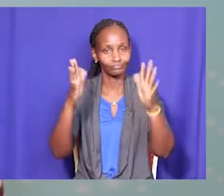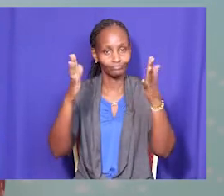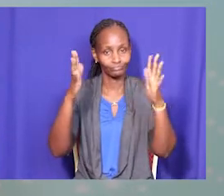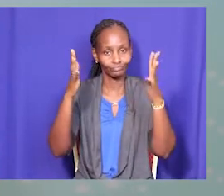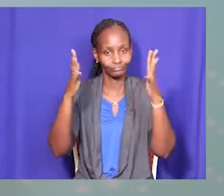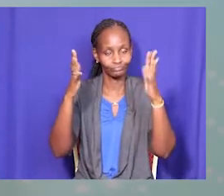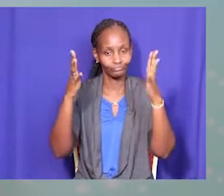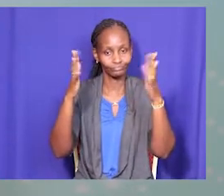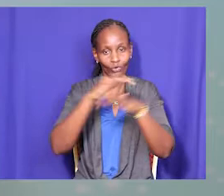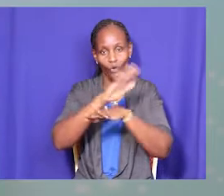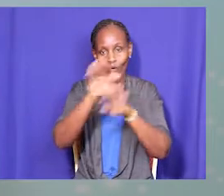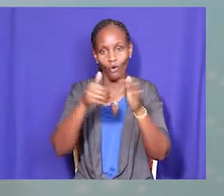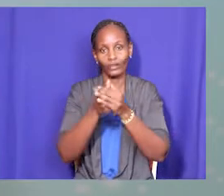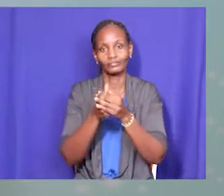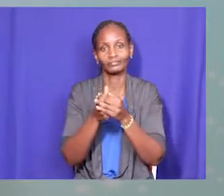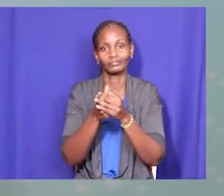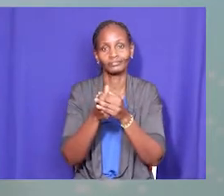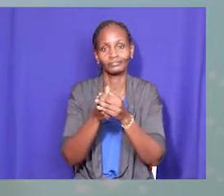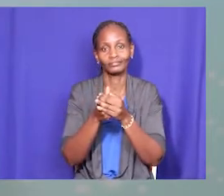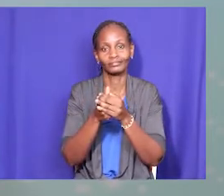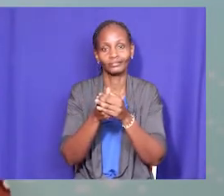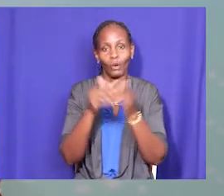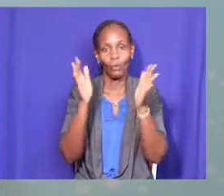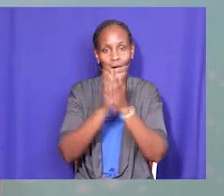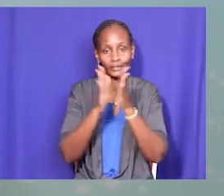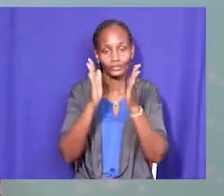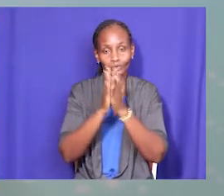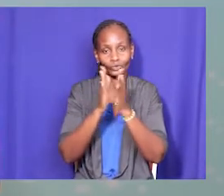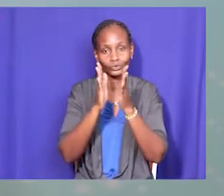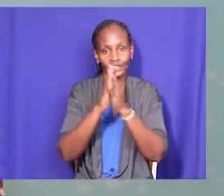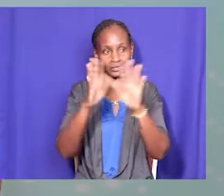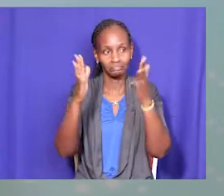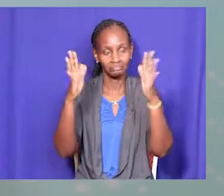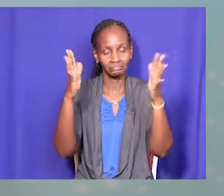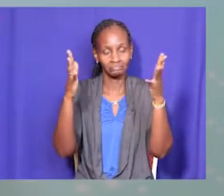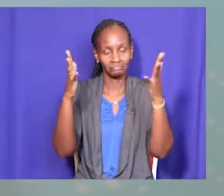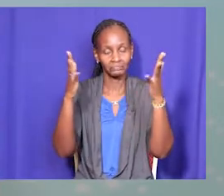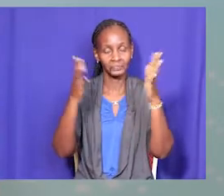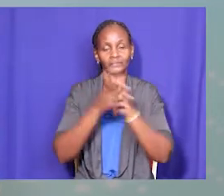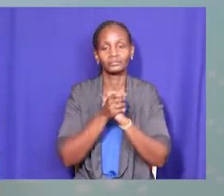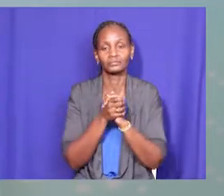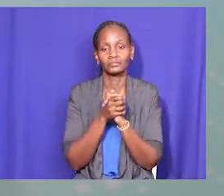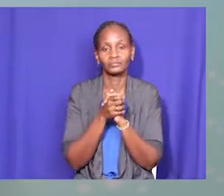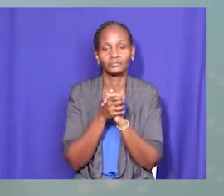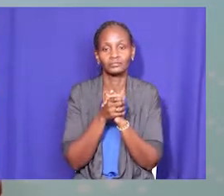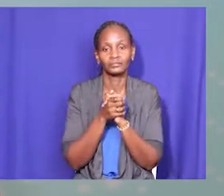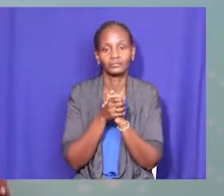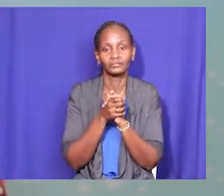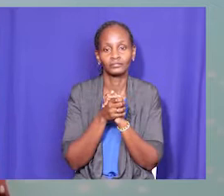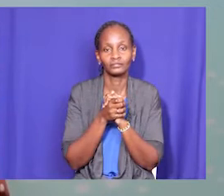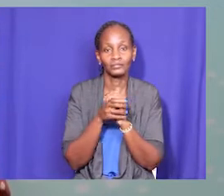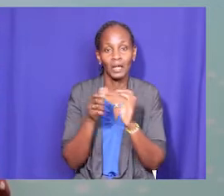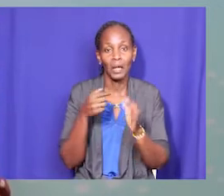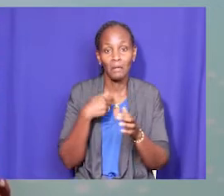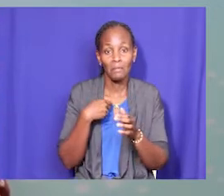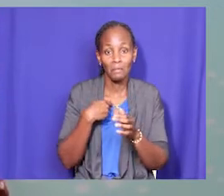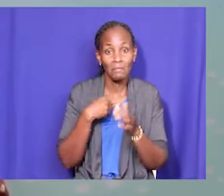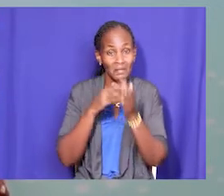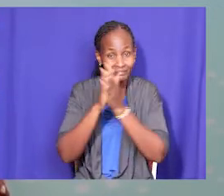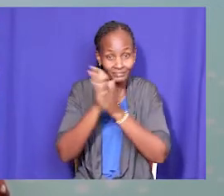other. One, two, three. Again. One, two, three. I'm looking forward